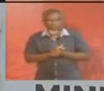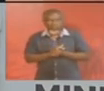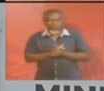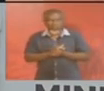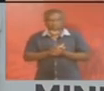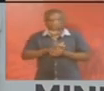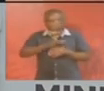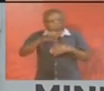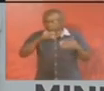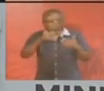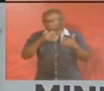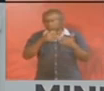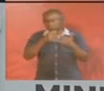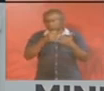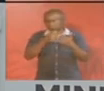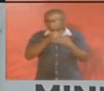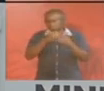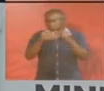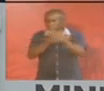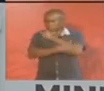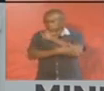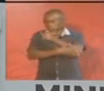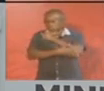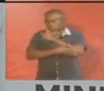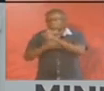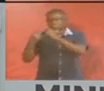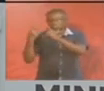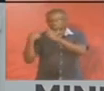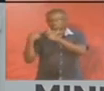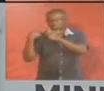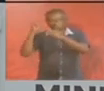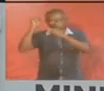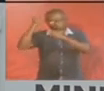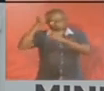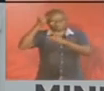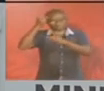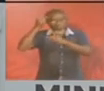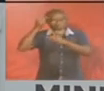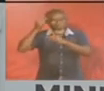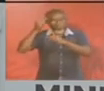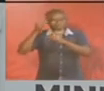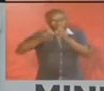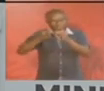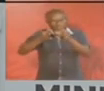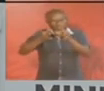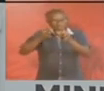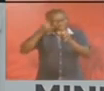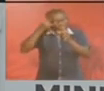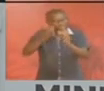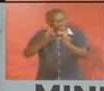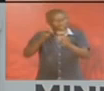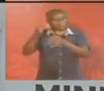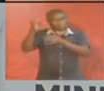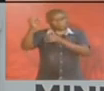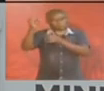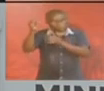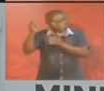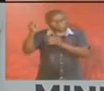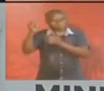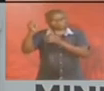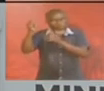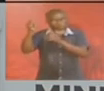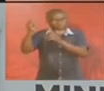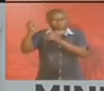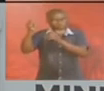right to hold out of caution in the interim. We look to WHO or the governing body in the particular area